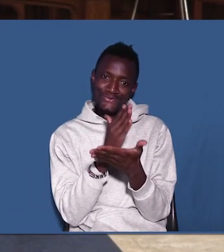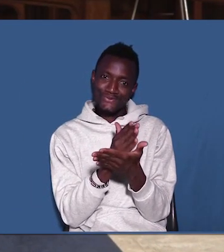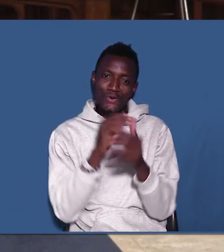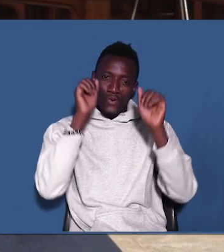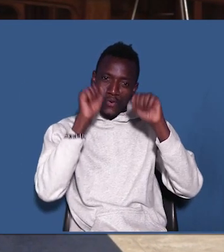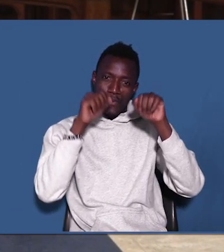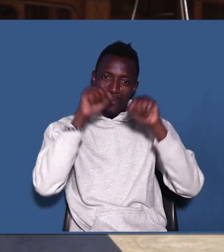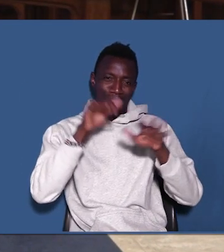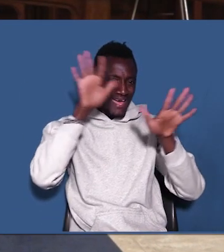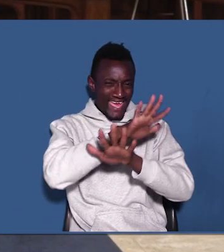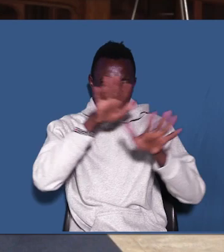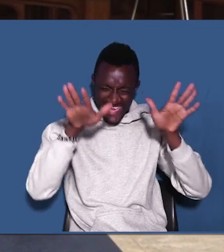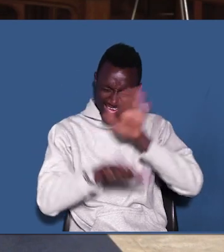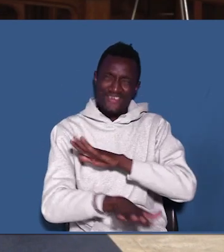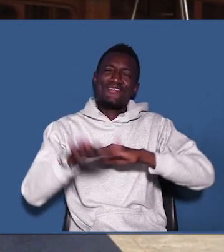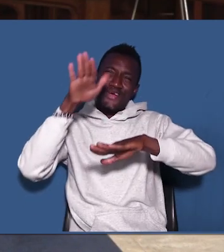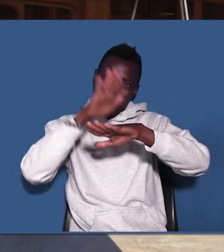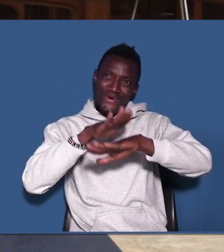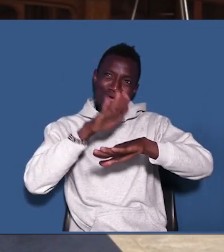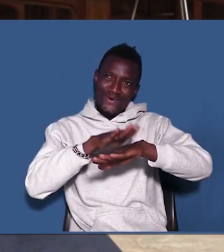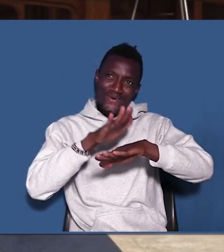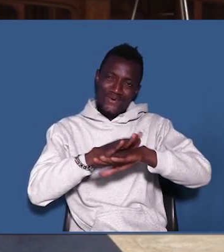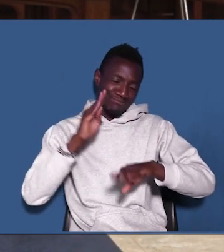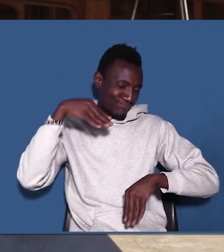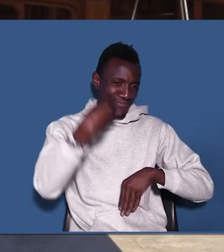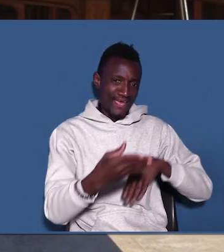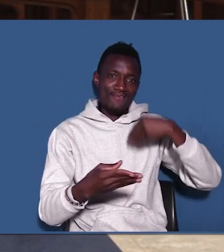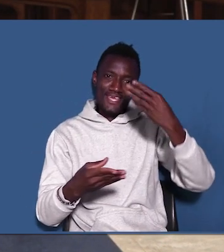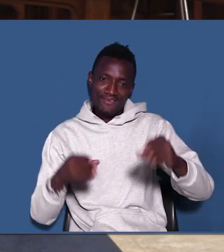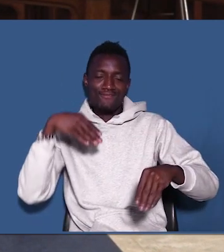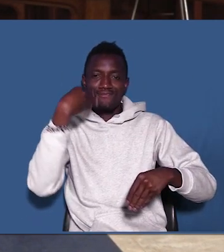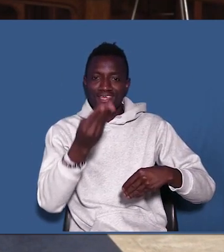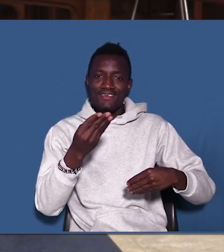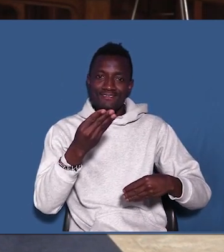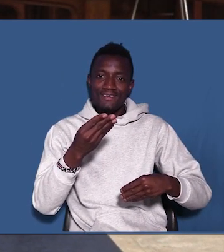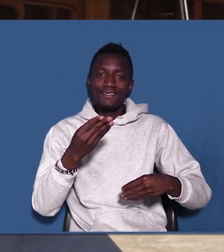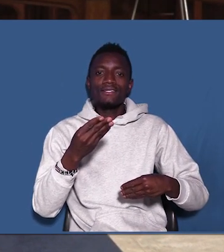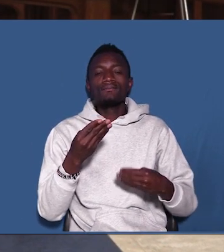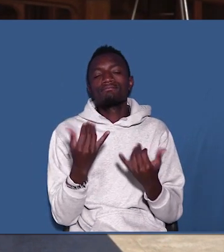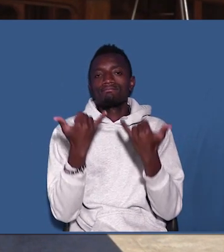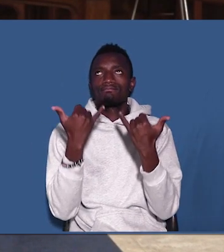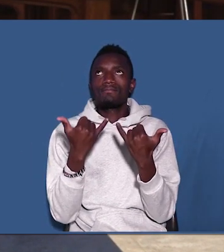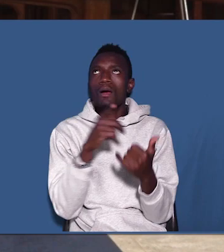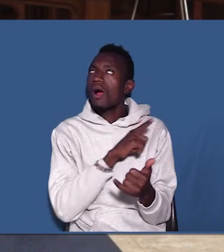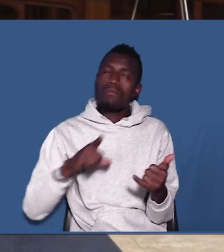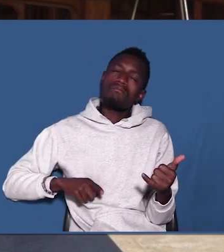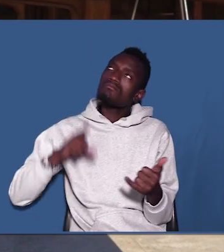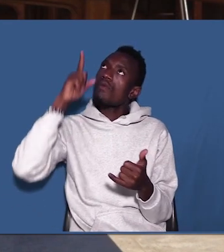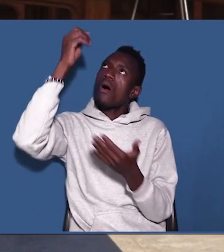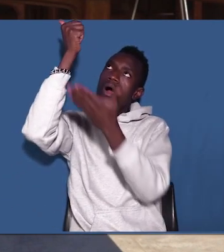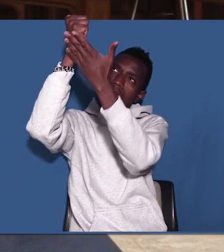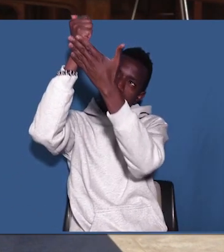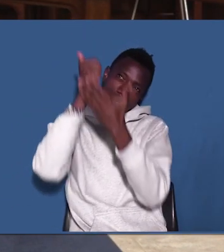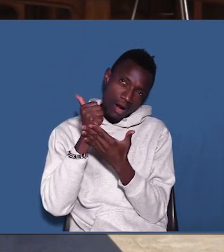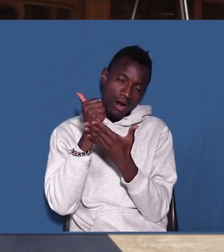everything good, spiritually, physically, and also emotionally. help us this morning to realize